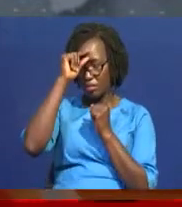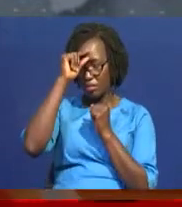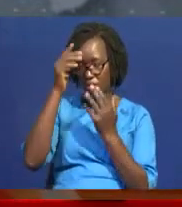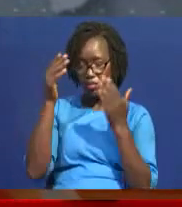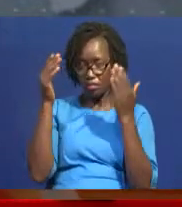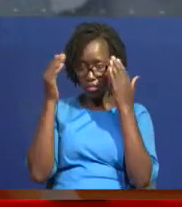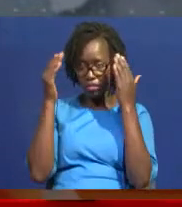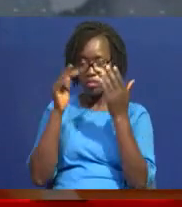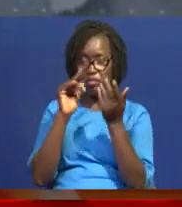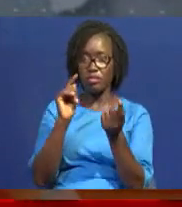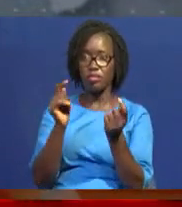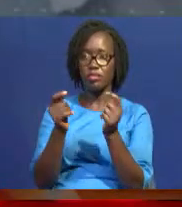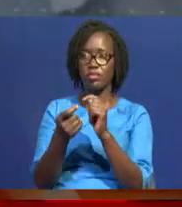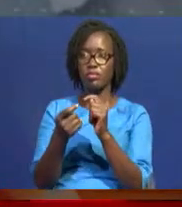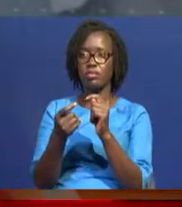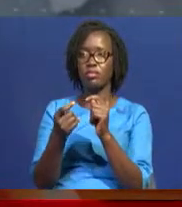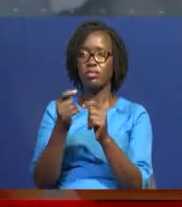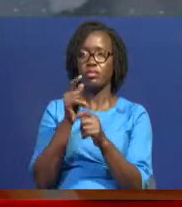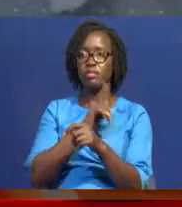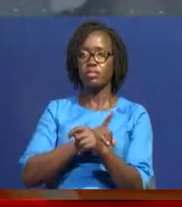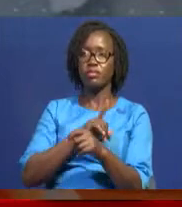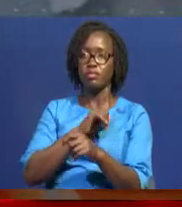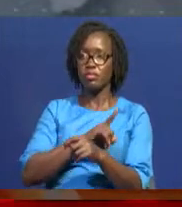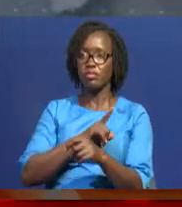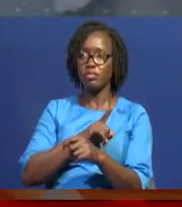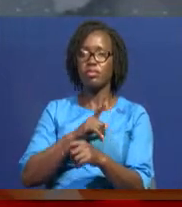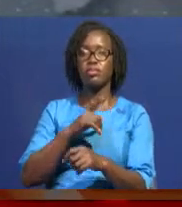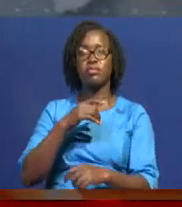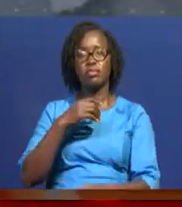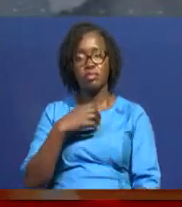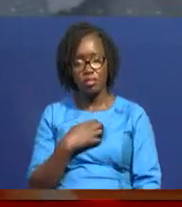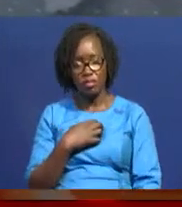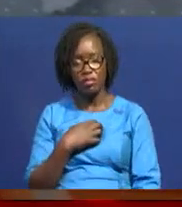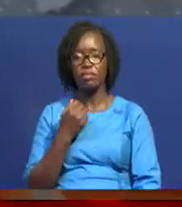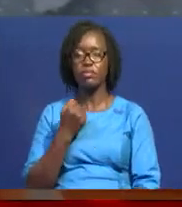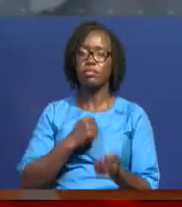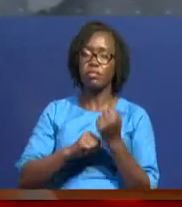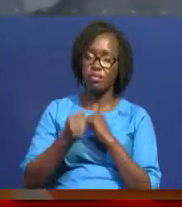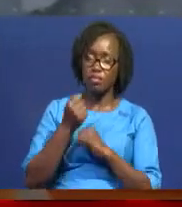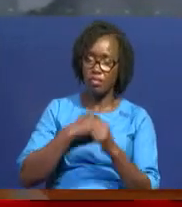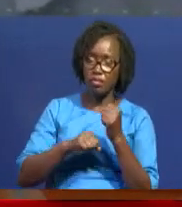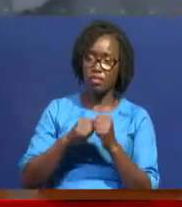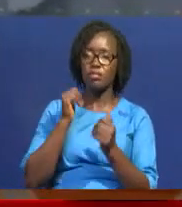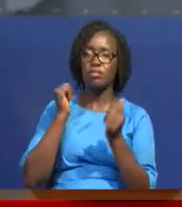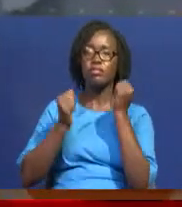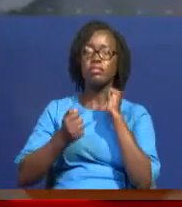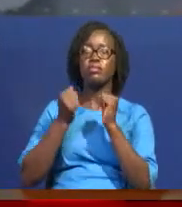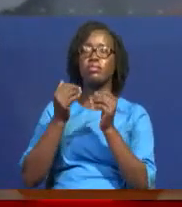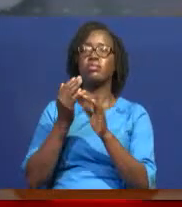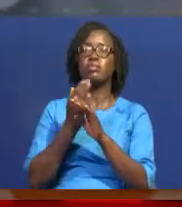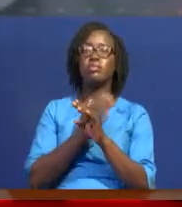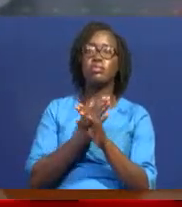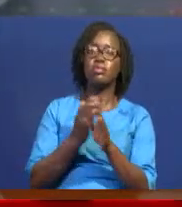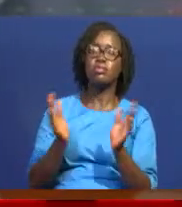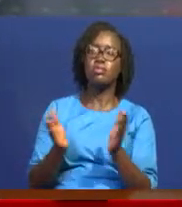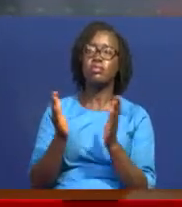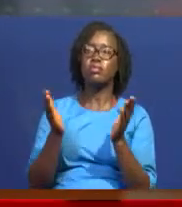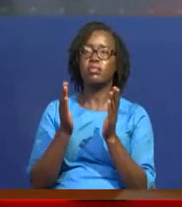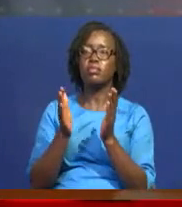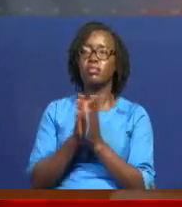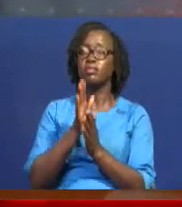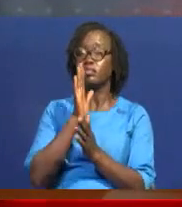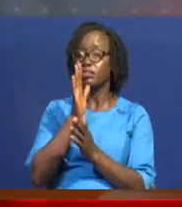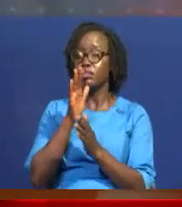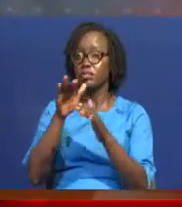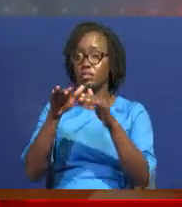is committed to changing the fortunes of active and retired athletes as part of its quest to improve the welfare of athletes. Speaking